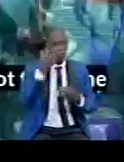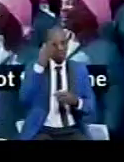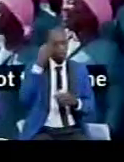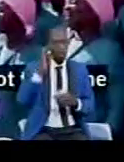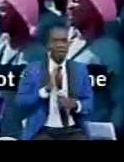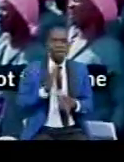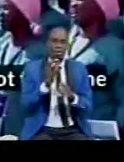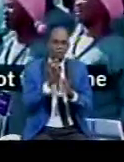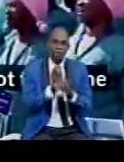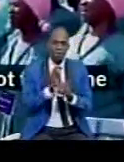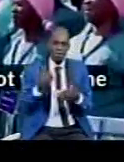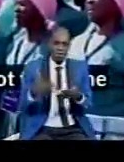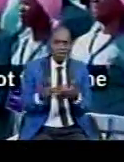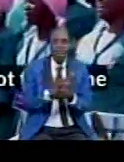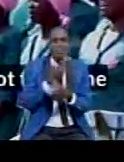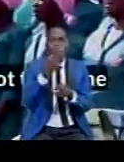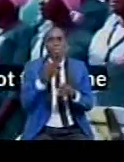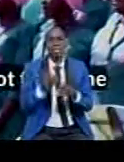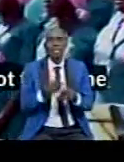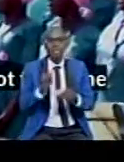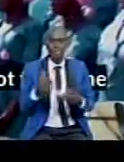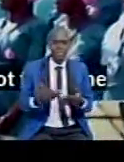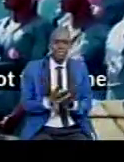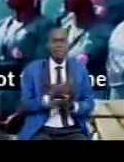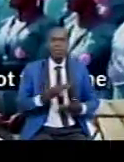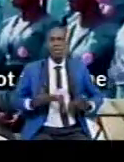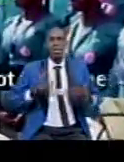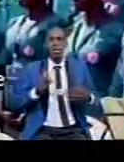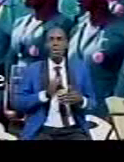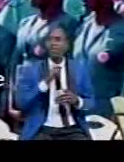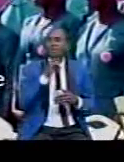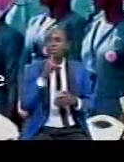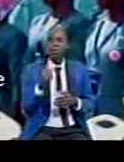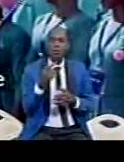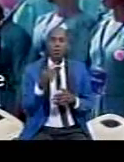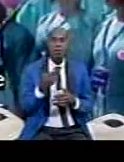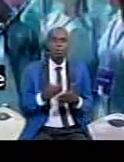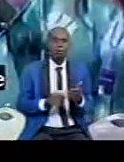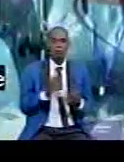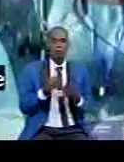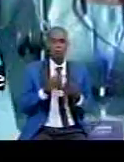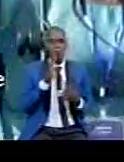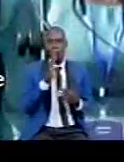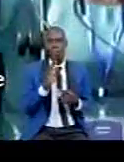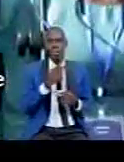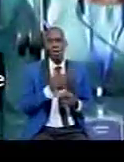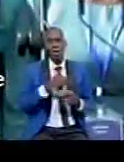Will care